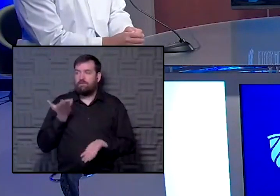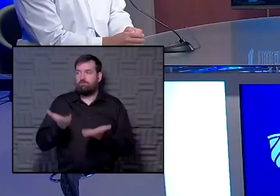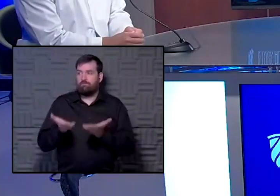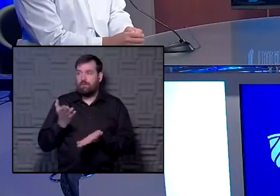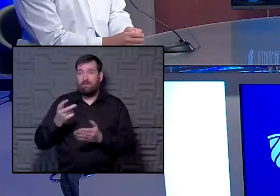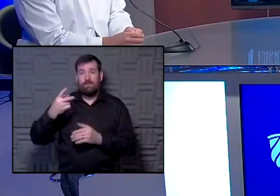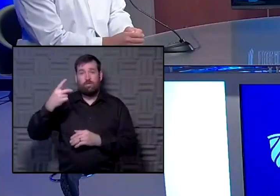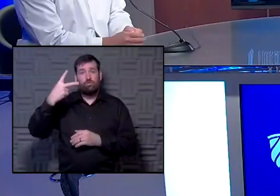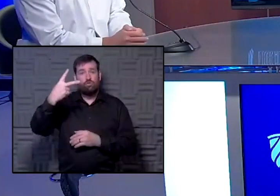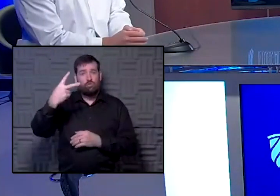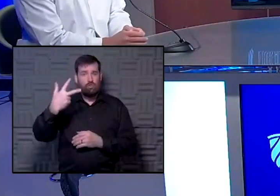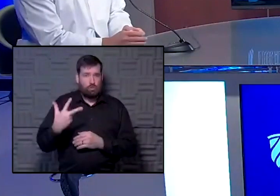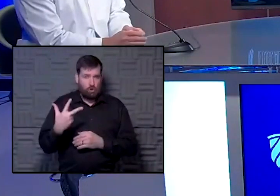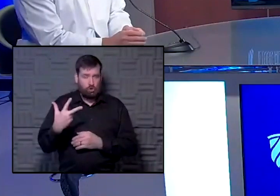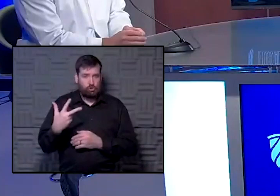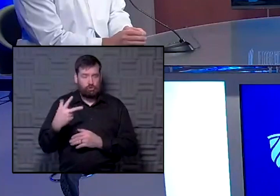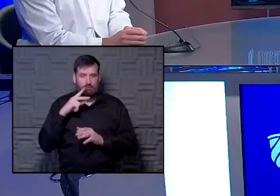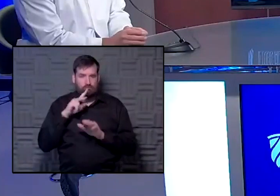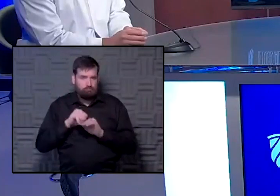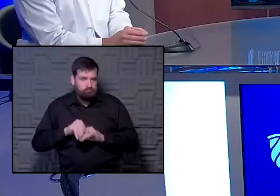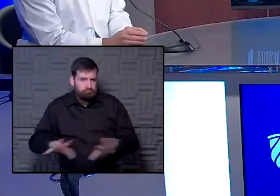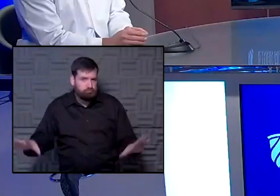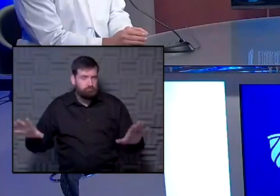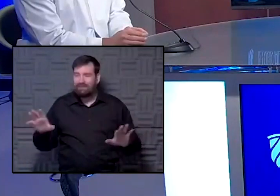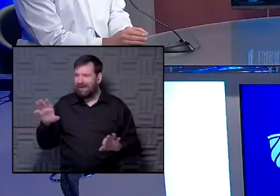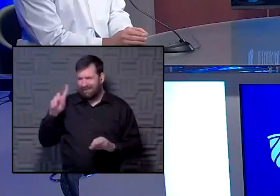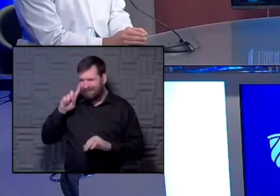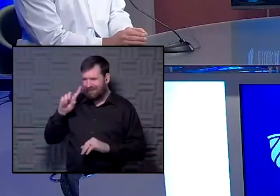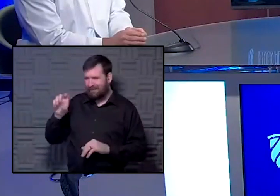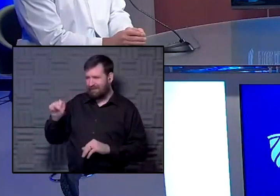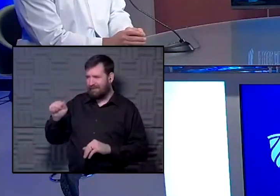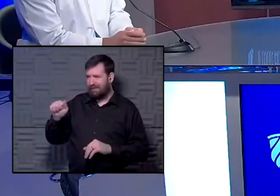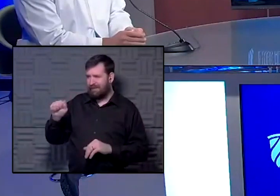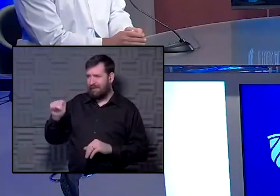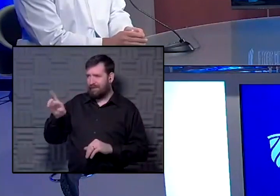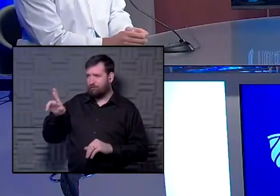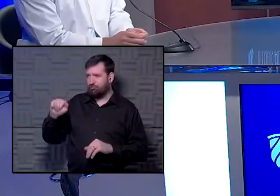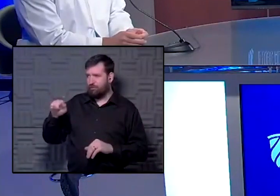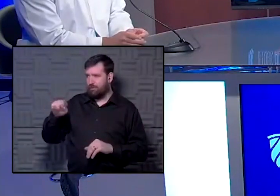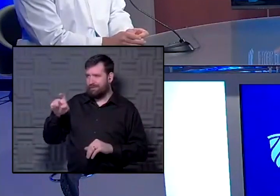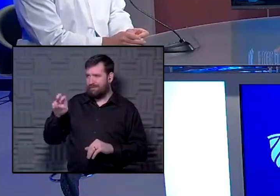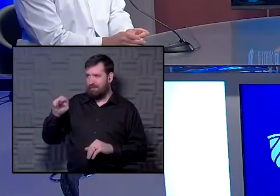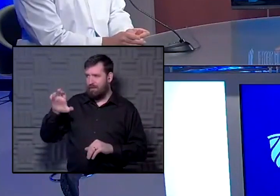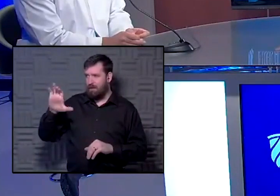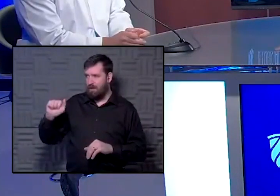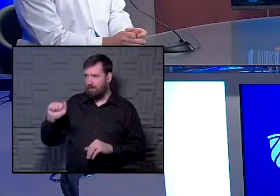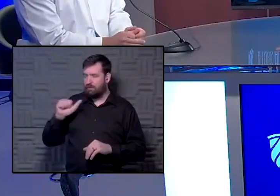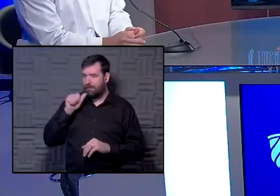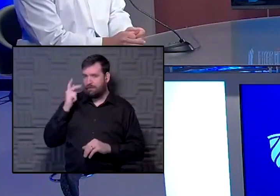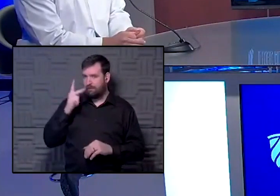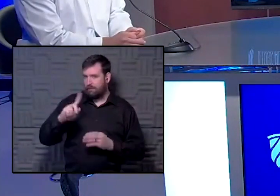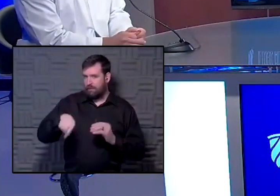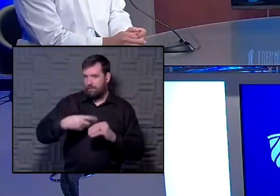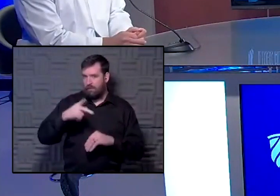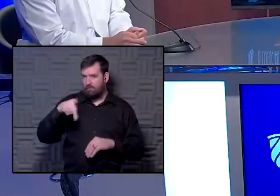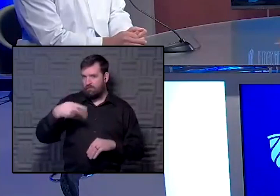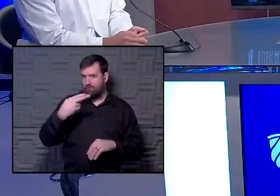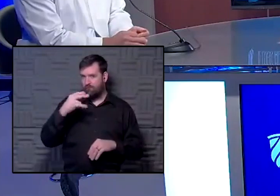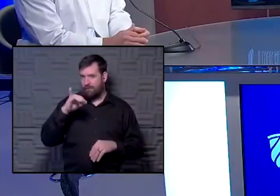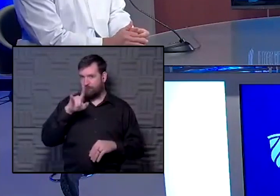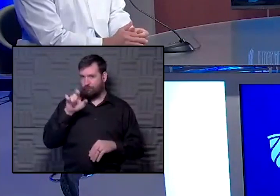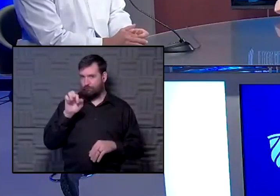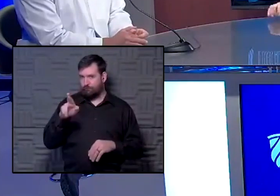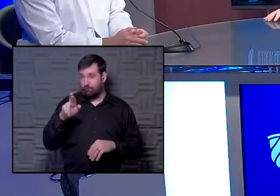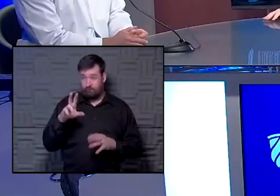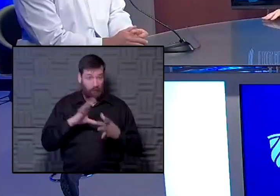by 2/3. I think that was actually in the AstraZeneca trial, though, right? I think it wasn't in one of the other trials. I haven't seen that regarding Pfizer yet. Comments,